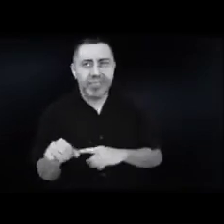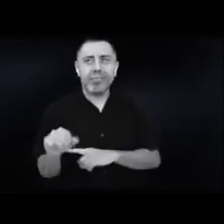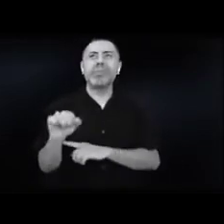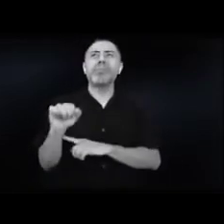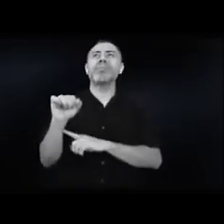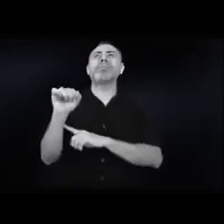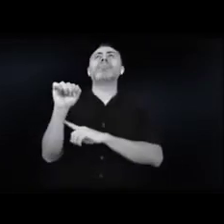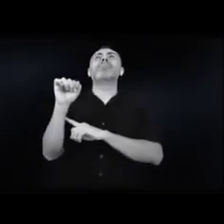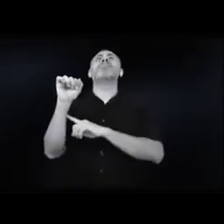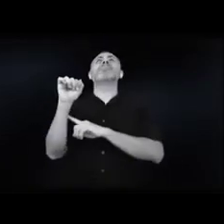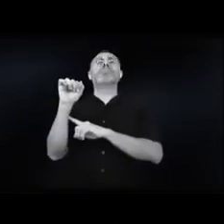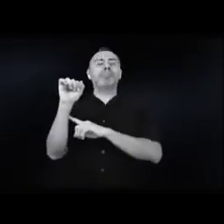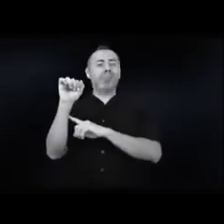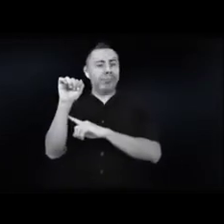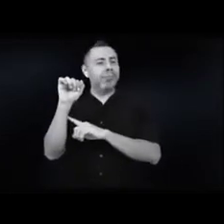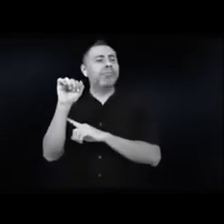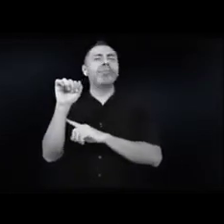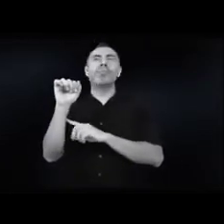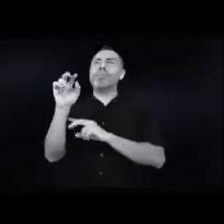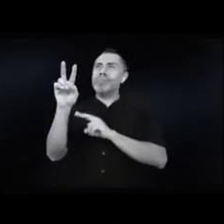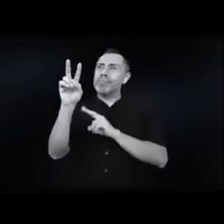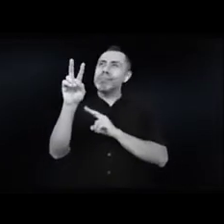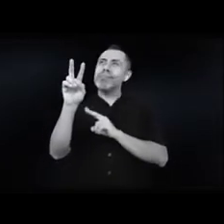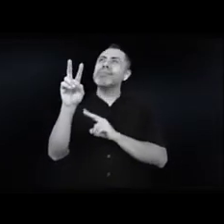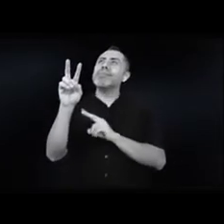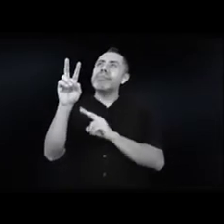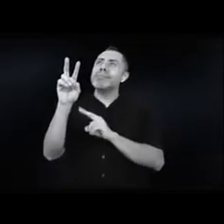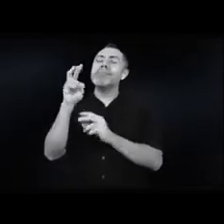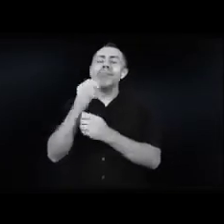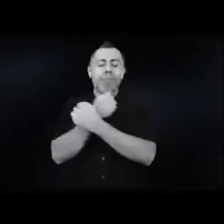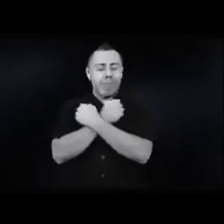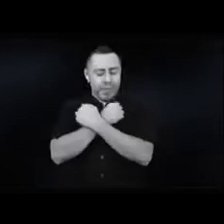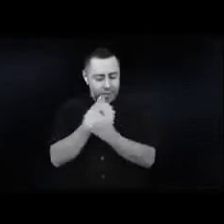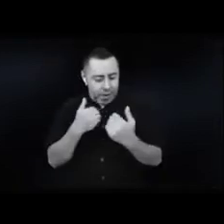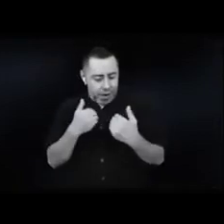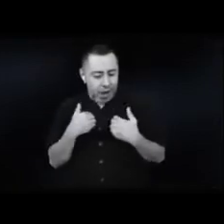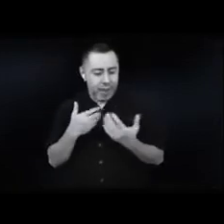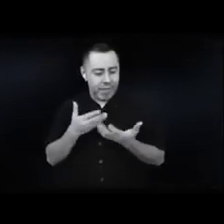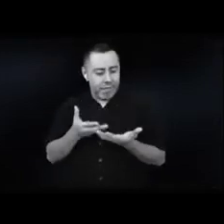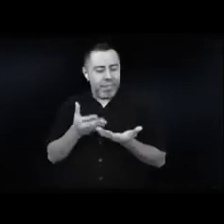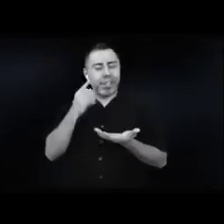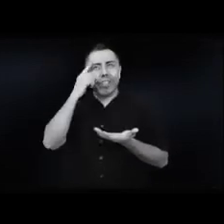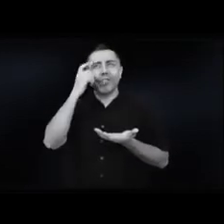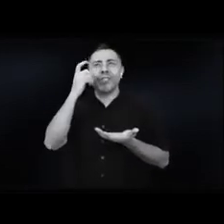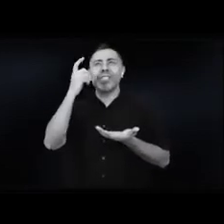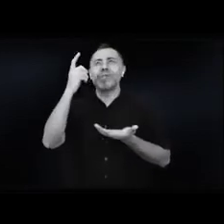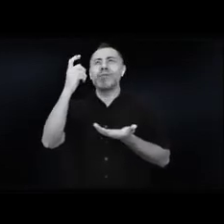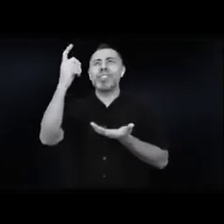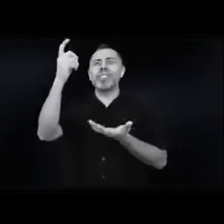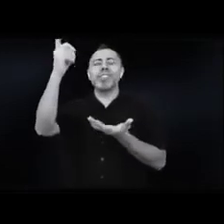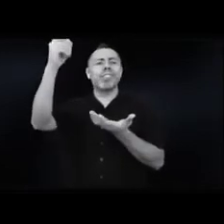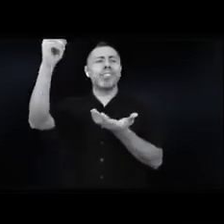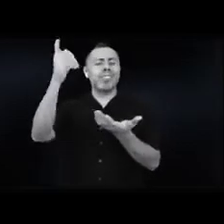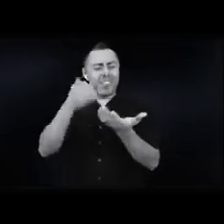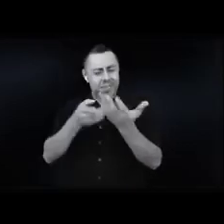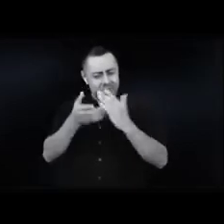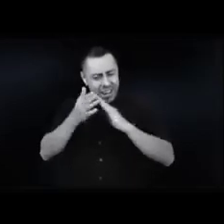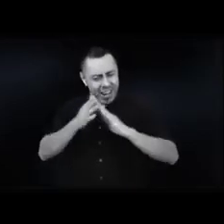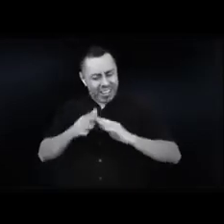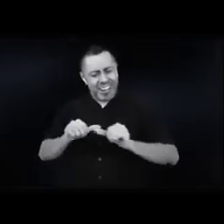love's dreams, keep them peace, don't let them